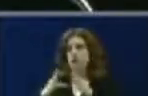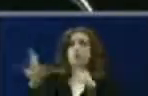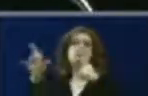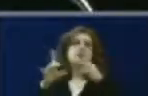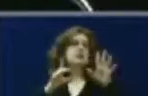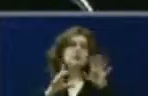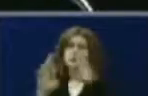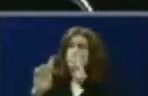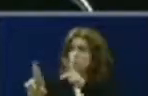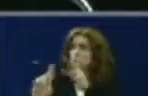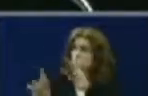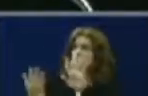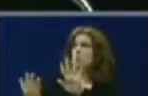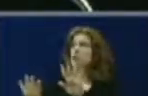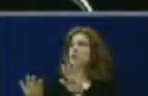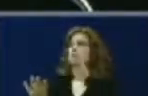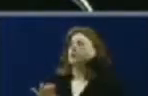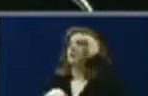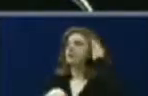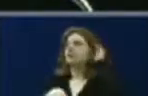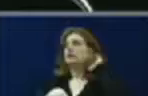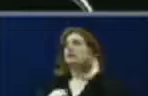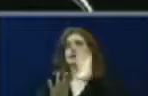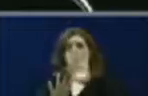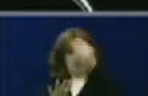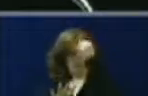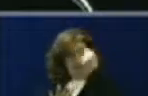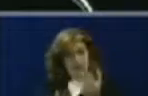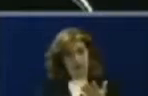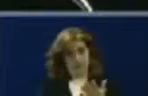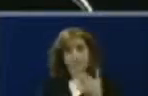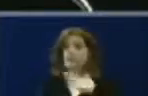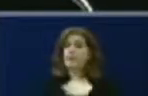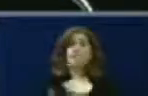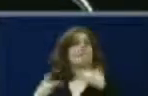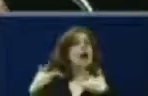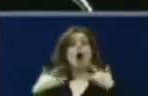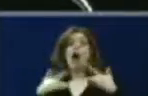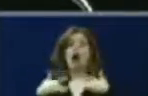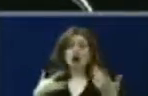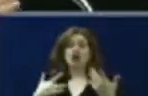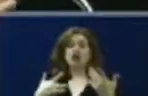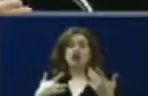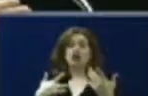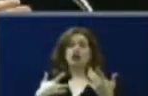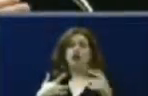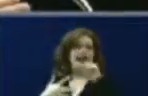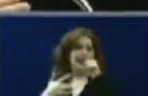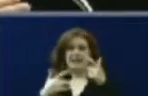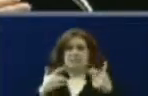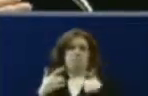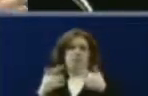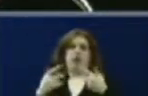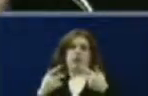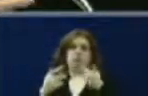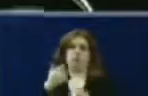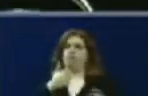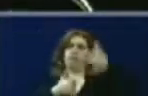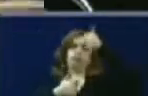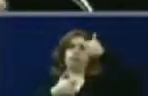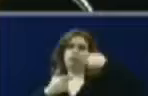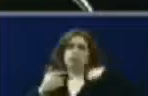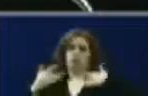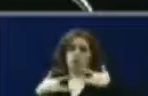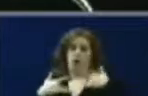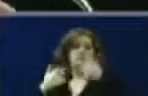report. So here's the thing. My concern is, and that's not even my biggest concern. My biggest